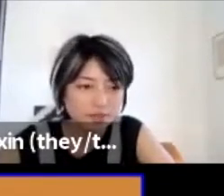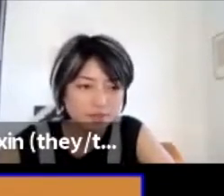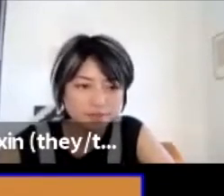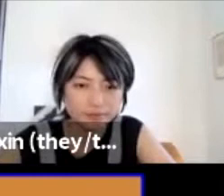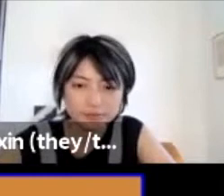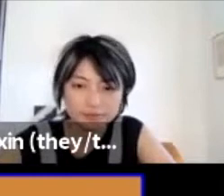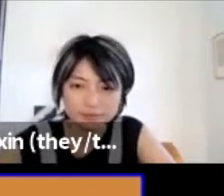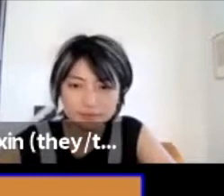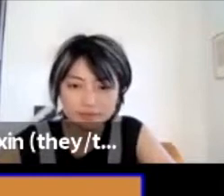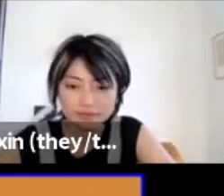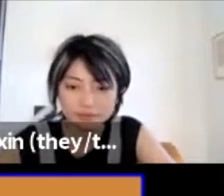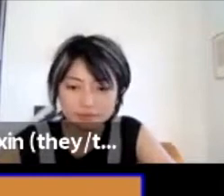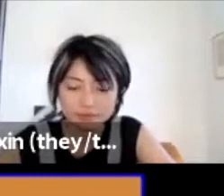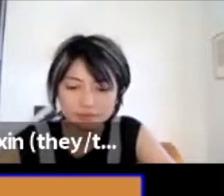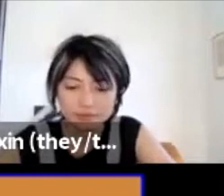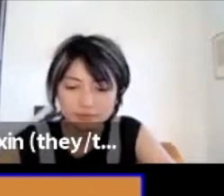easiest.